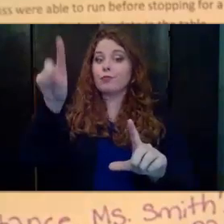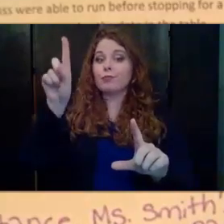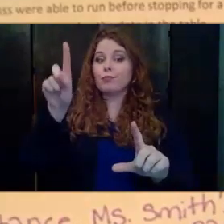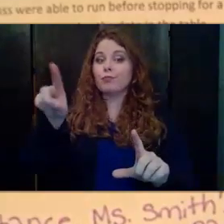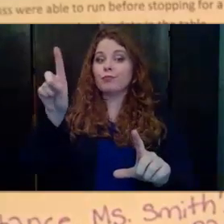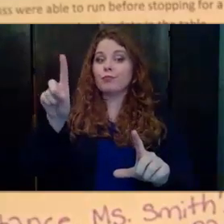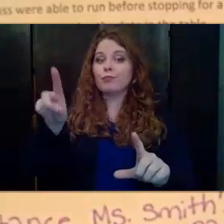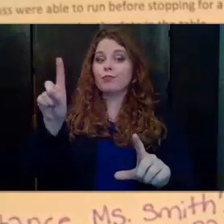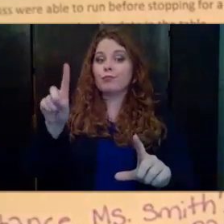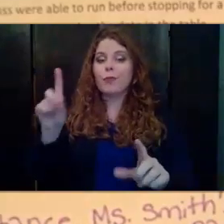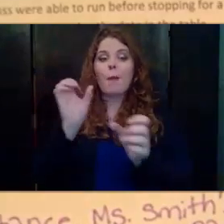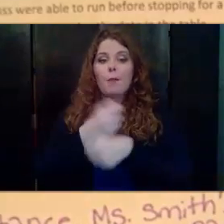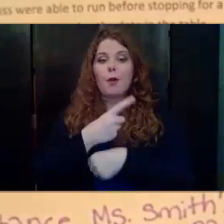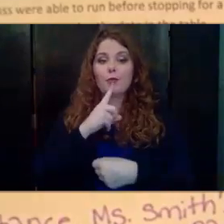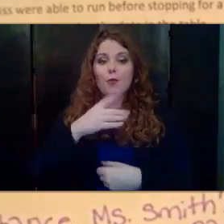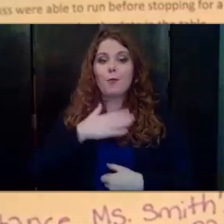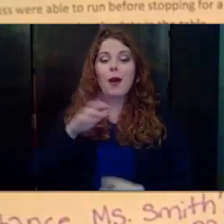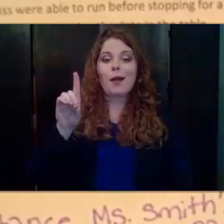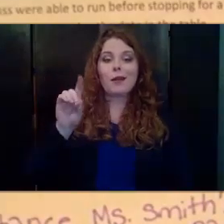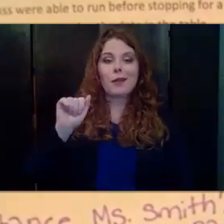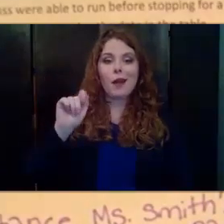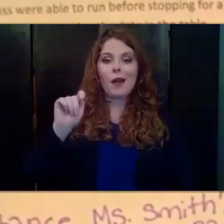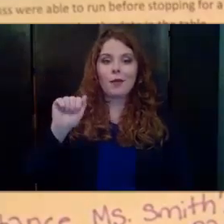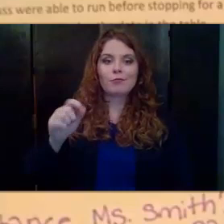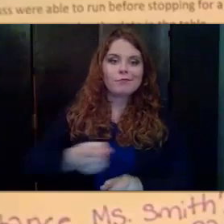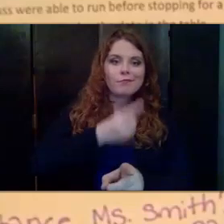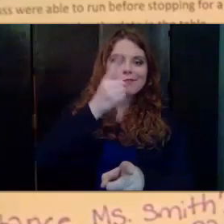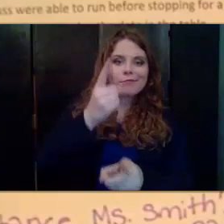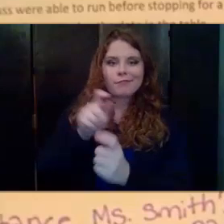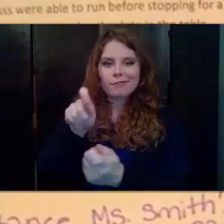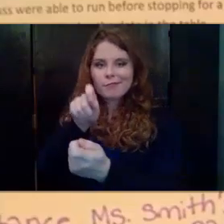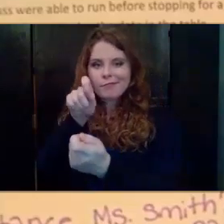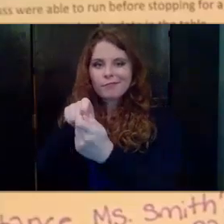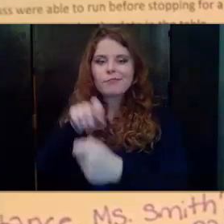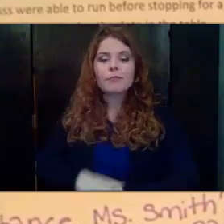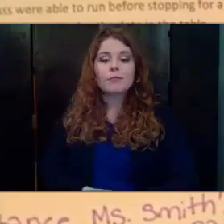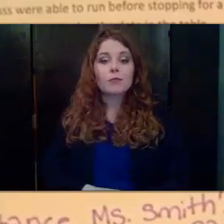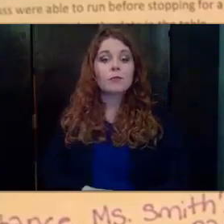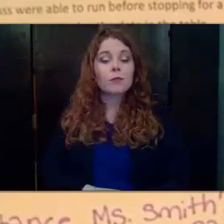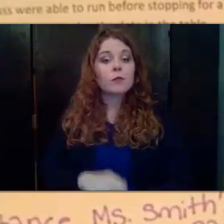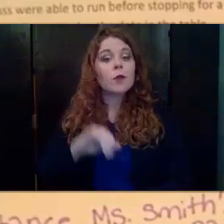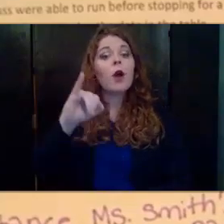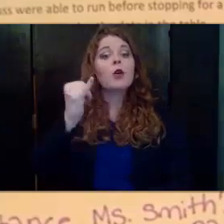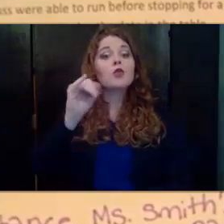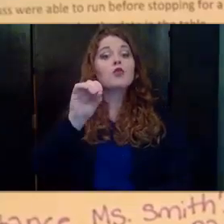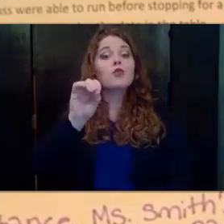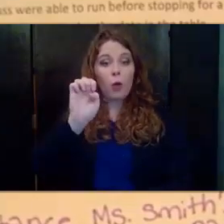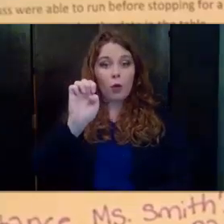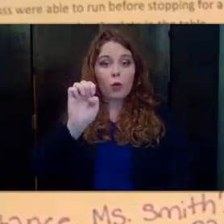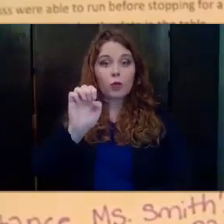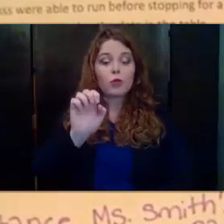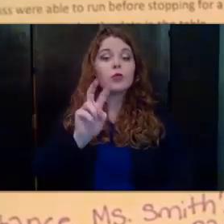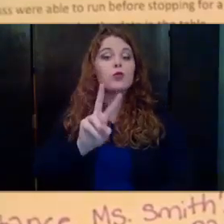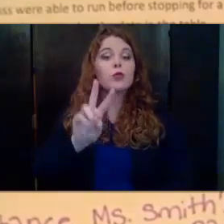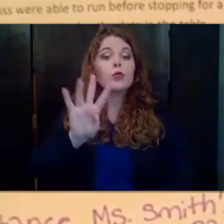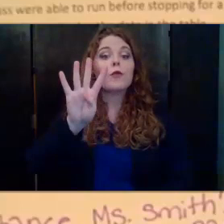sure my data is correct and accurate. So Joe ran 2 4/8 miles.